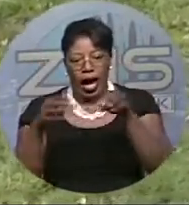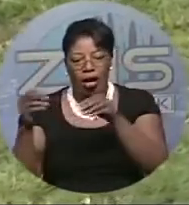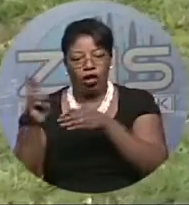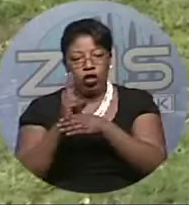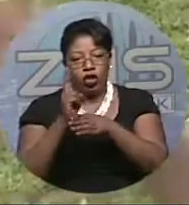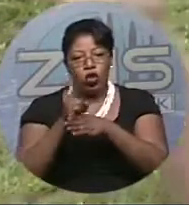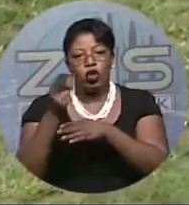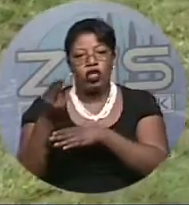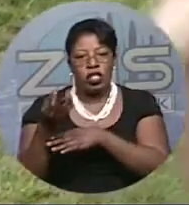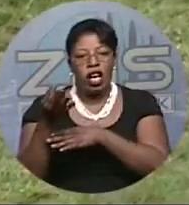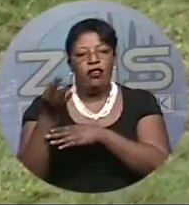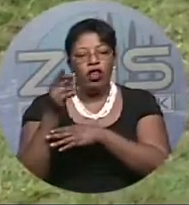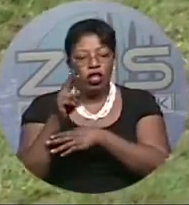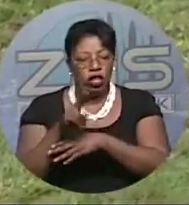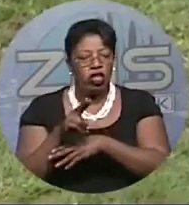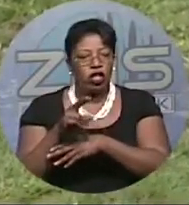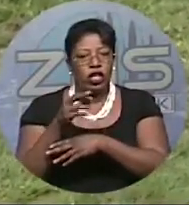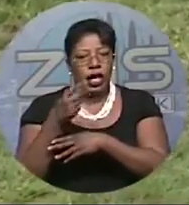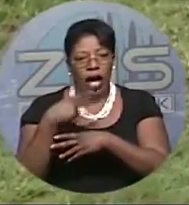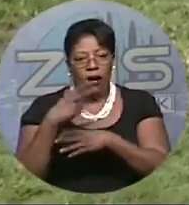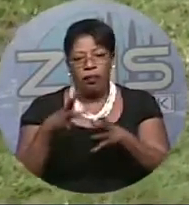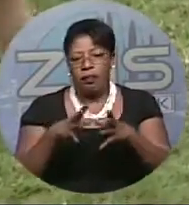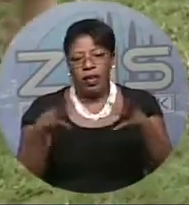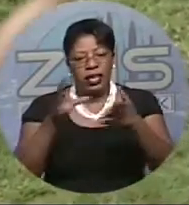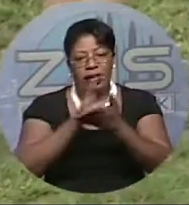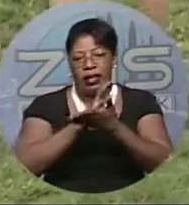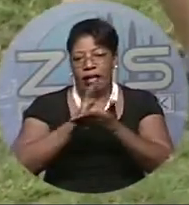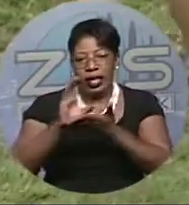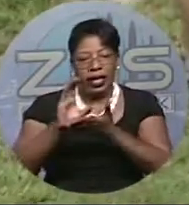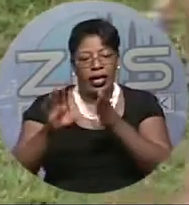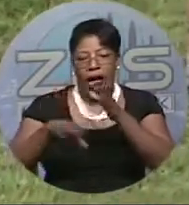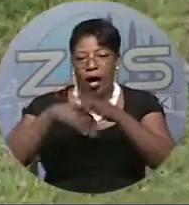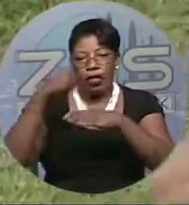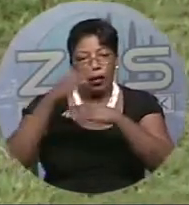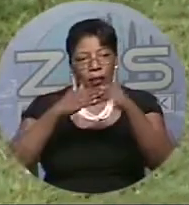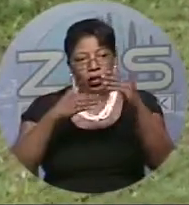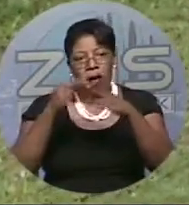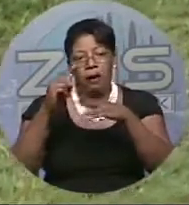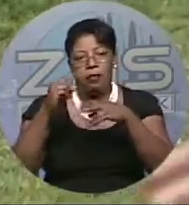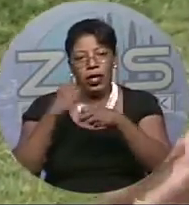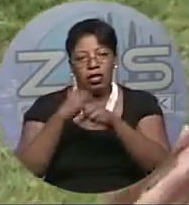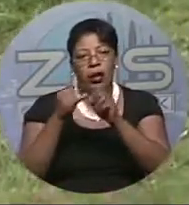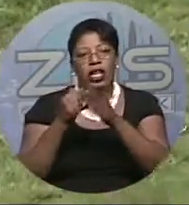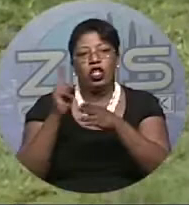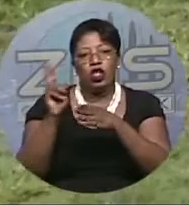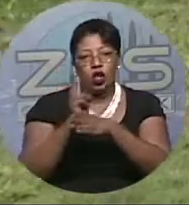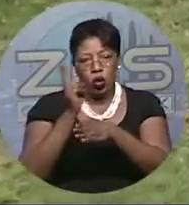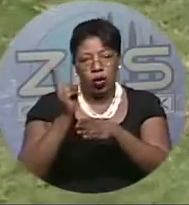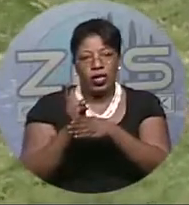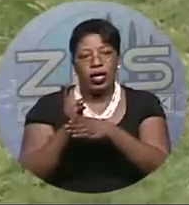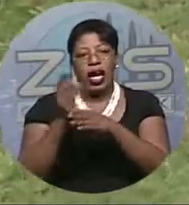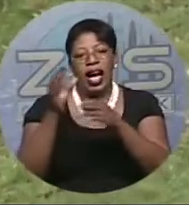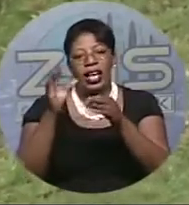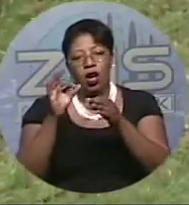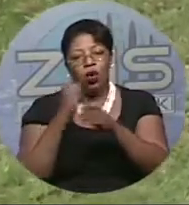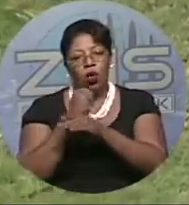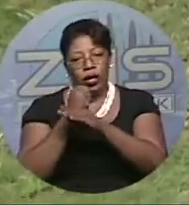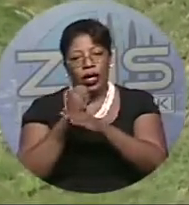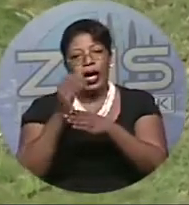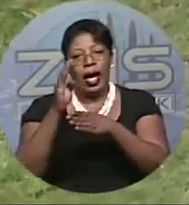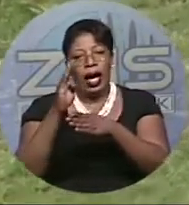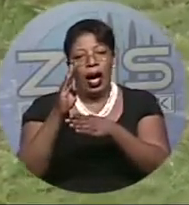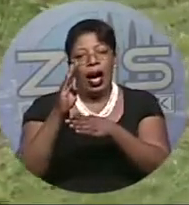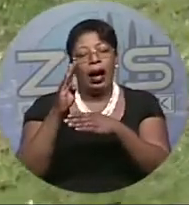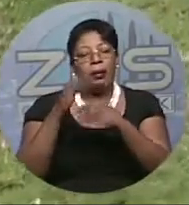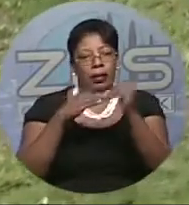furniture, and really do a big clean sweep through the whole building so that way they can make it a usable, functional building for their purpose of